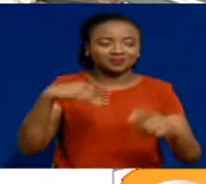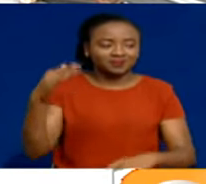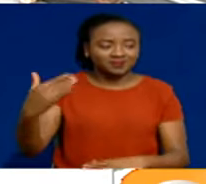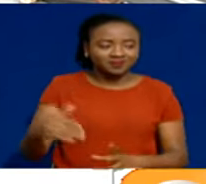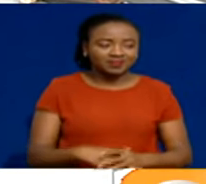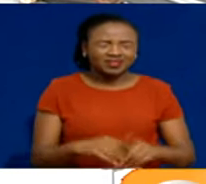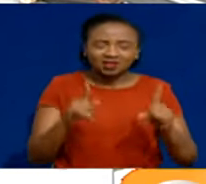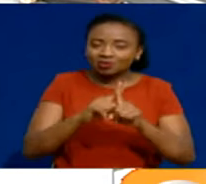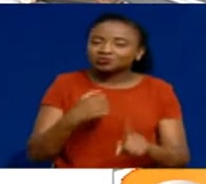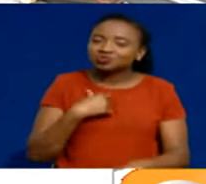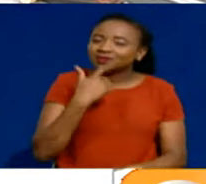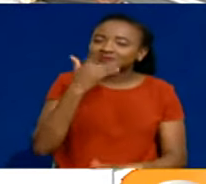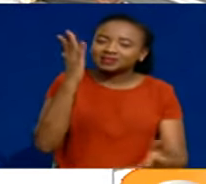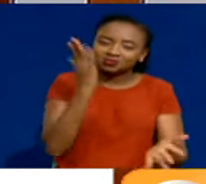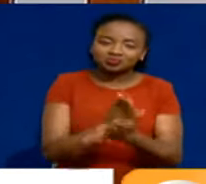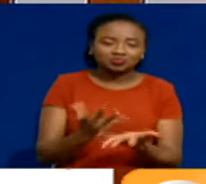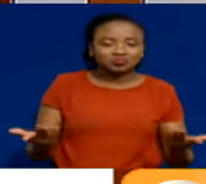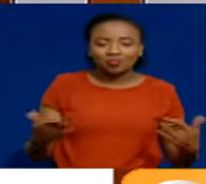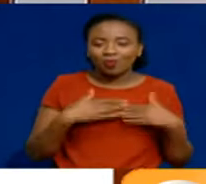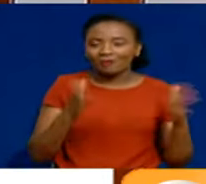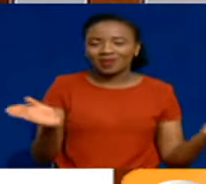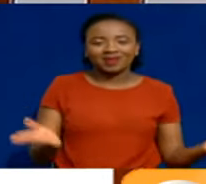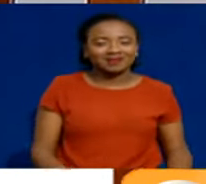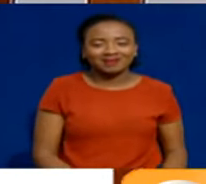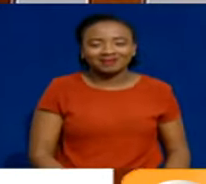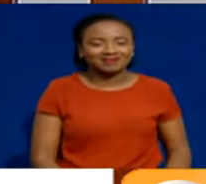And I'm telling you for sure and for free.